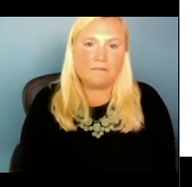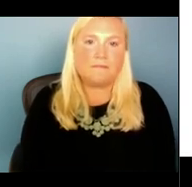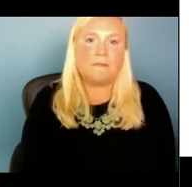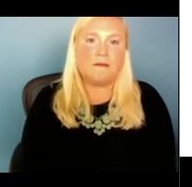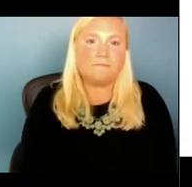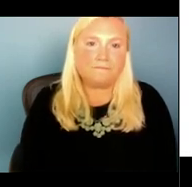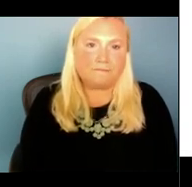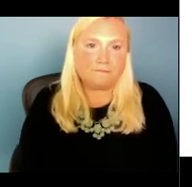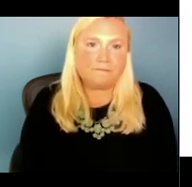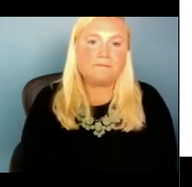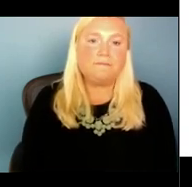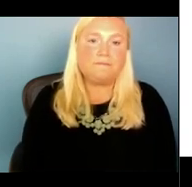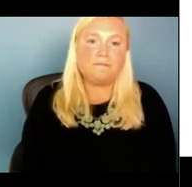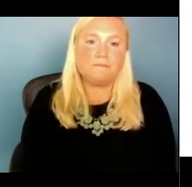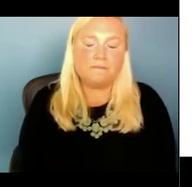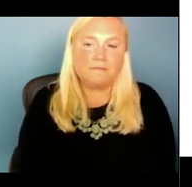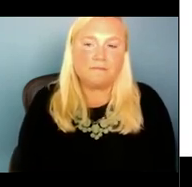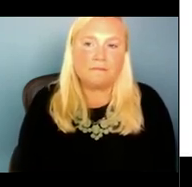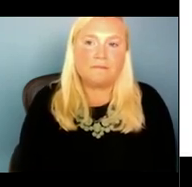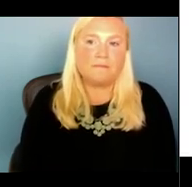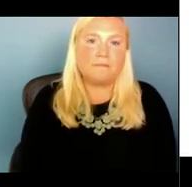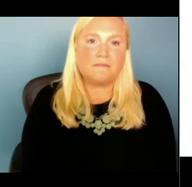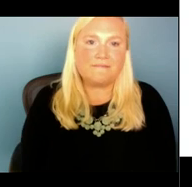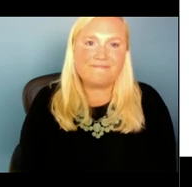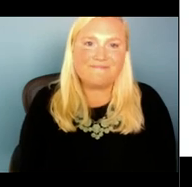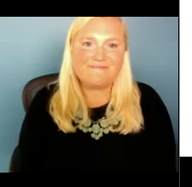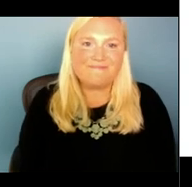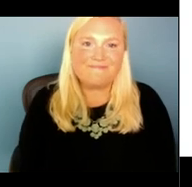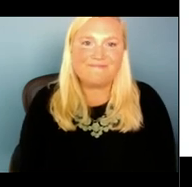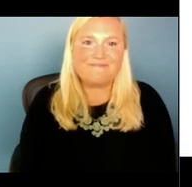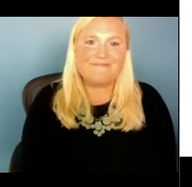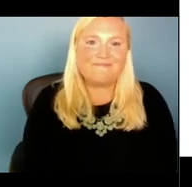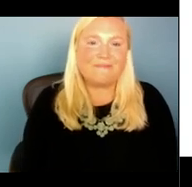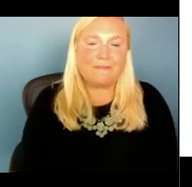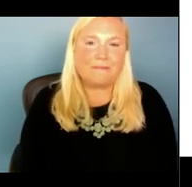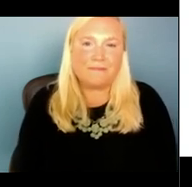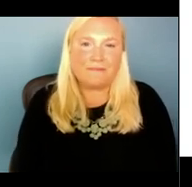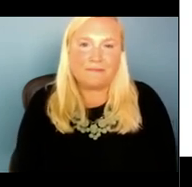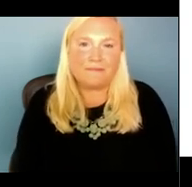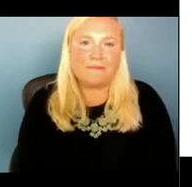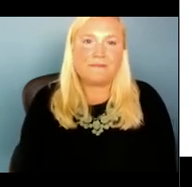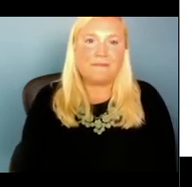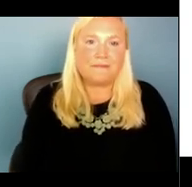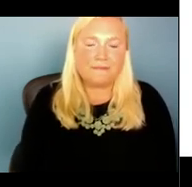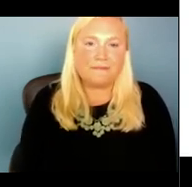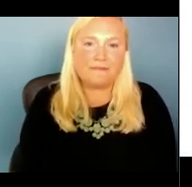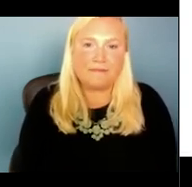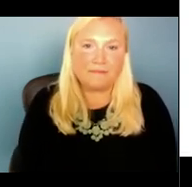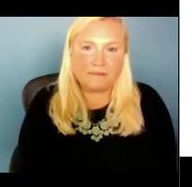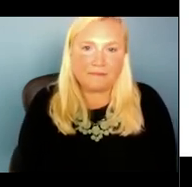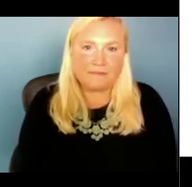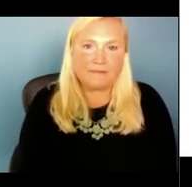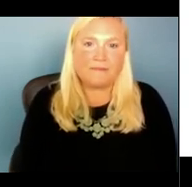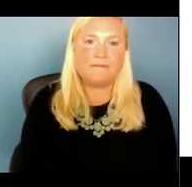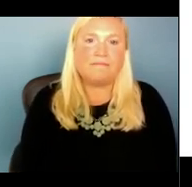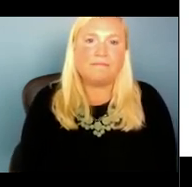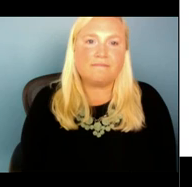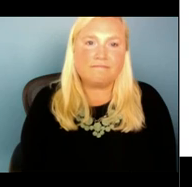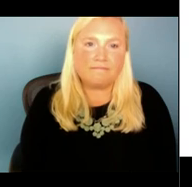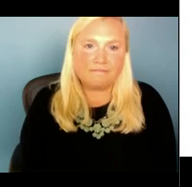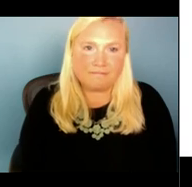listeners. The repetition, the prolongation, the block, the eye blink, the head turn, all of that other stuff is people trying to cope with the